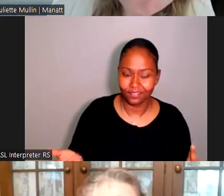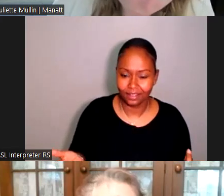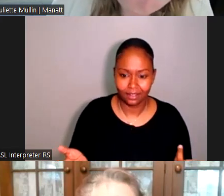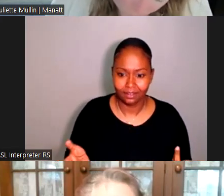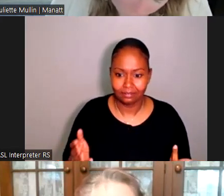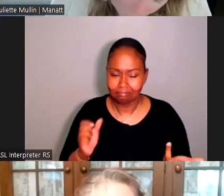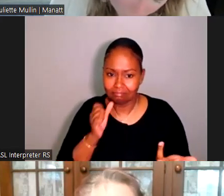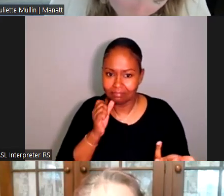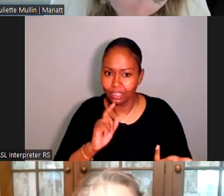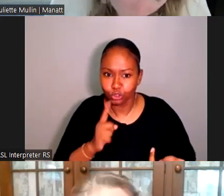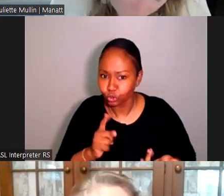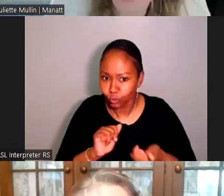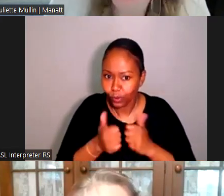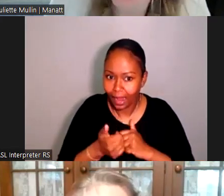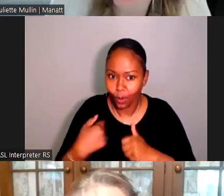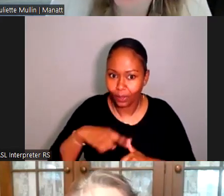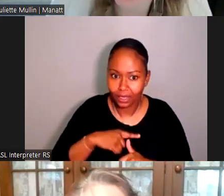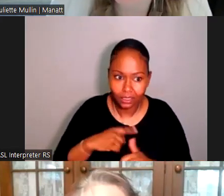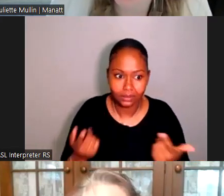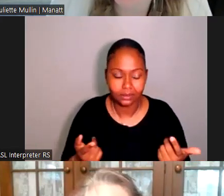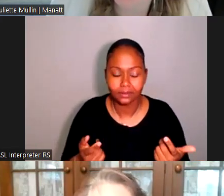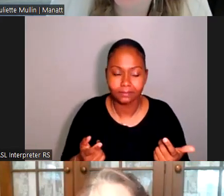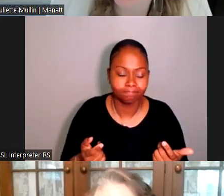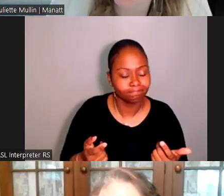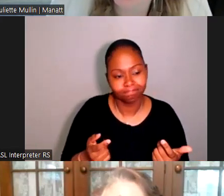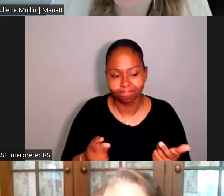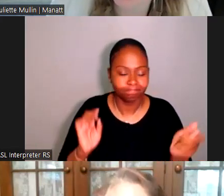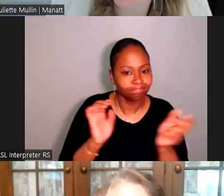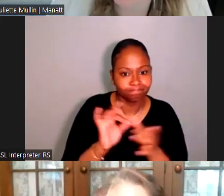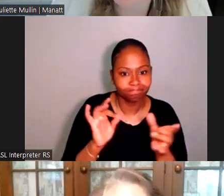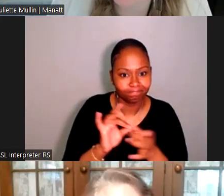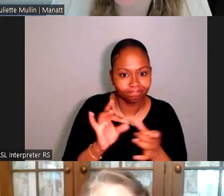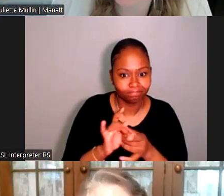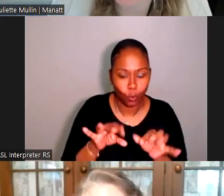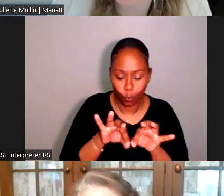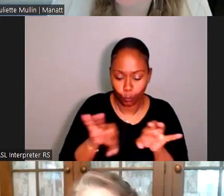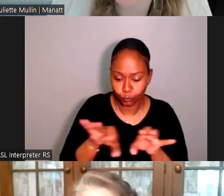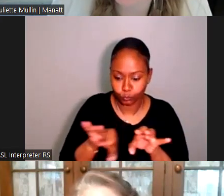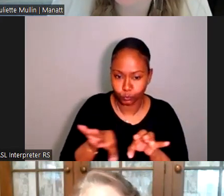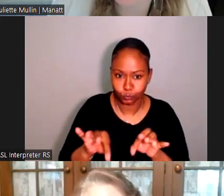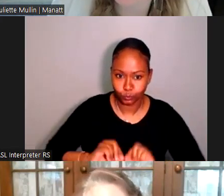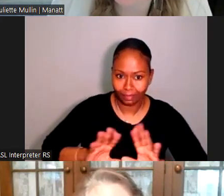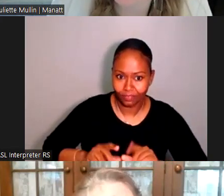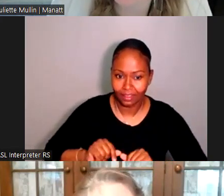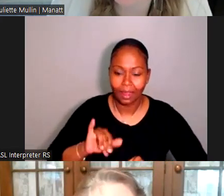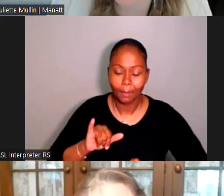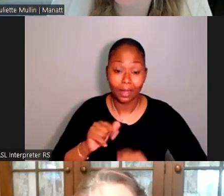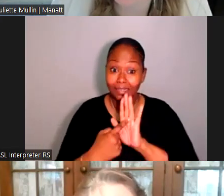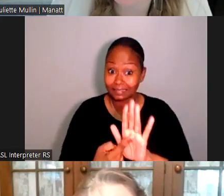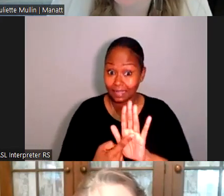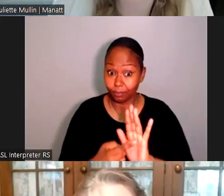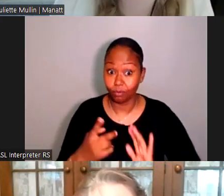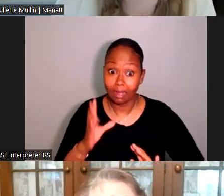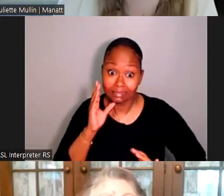be worded or expressed and so forth. But I just wanted to put an example out there of a situation that I